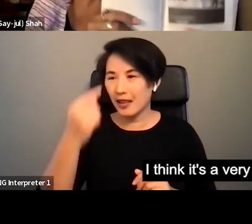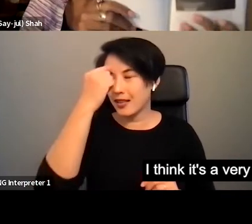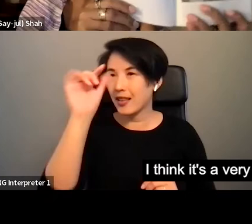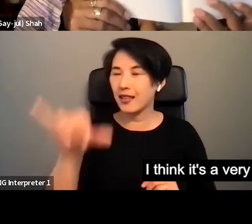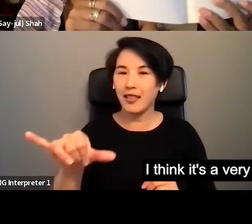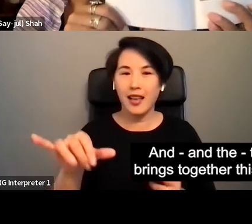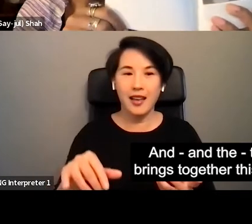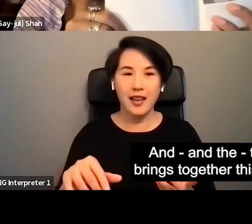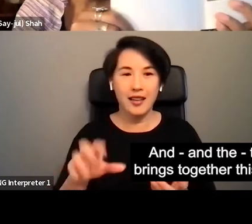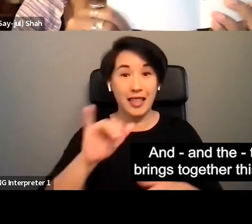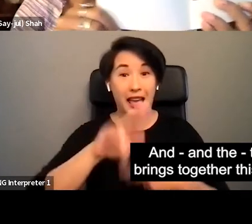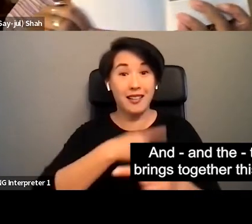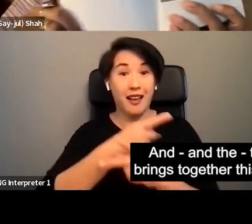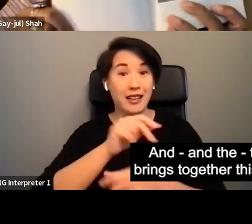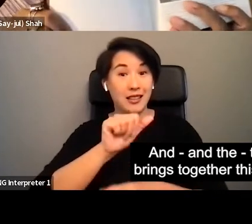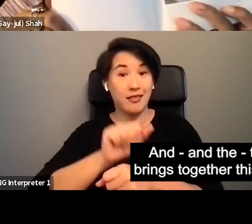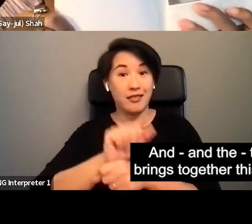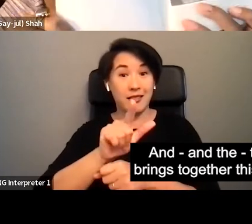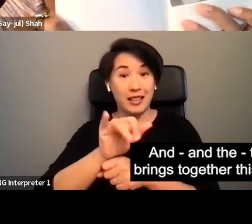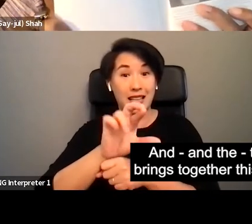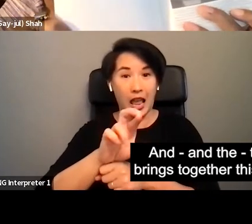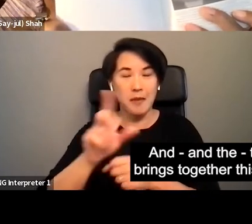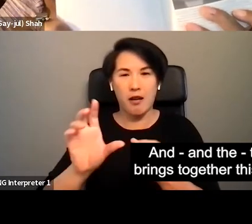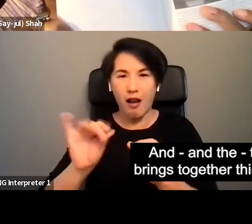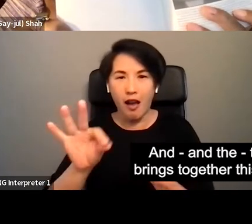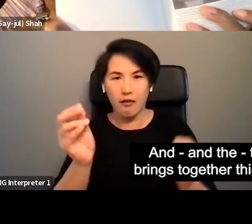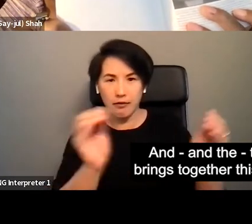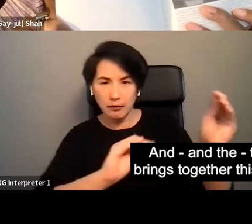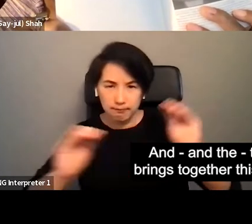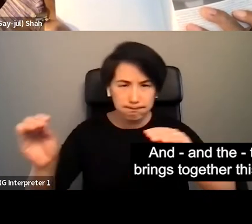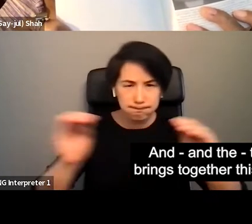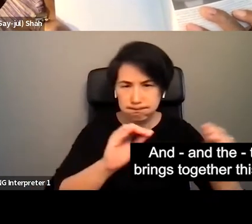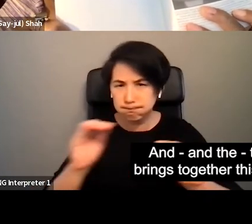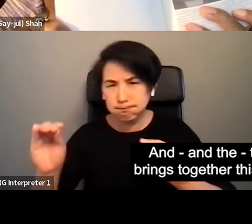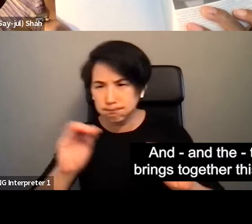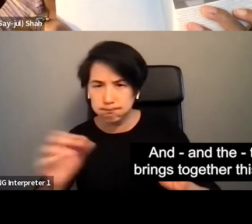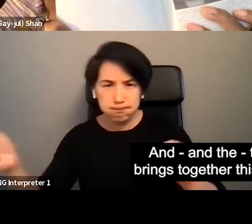I think that type of labor of curation, right,